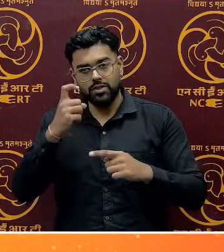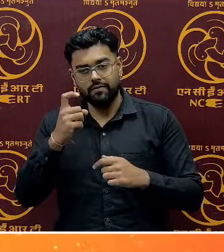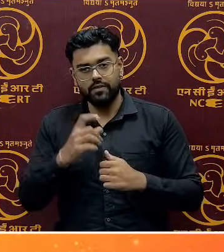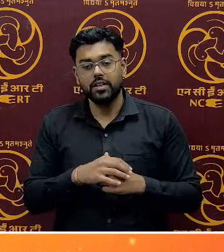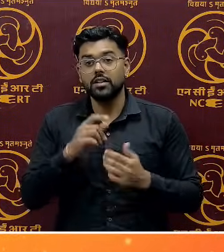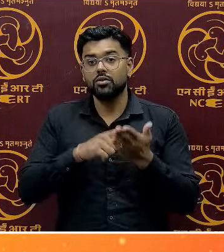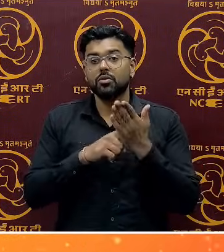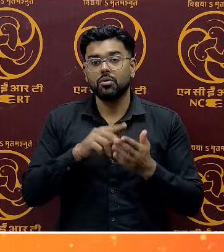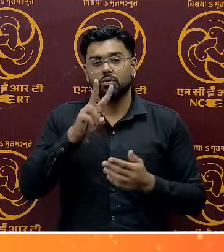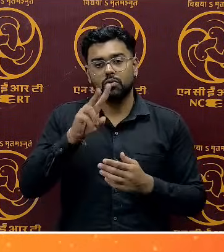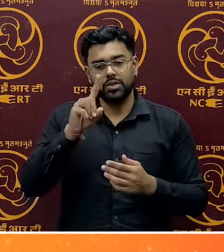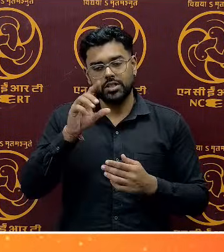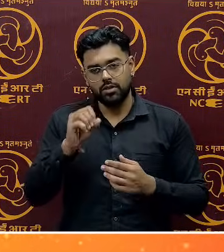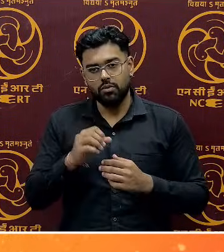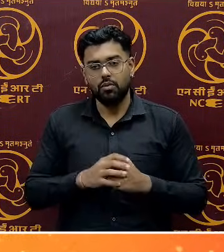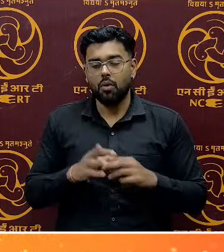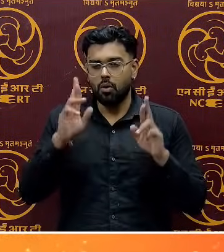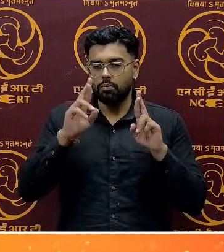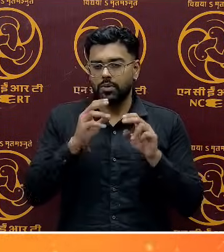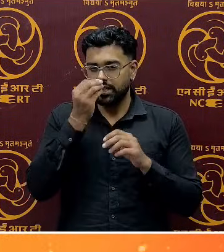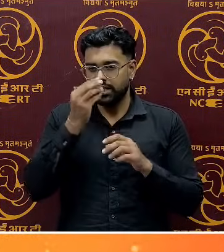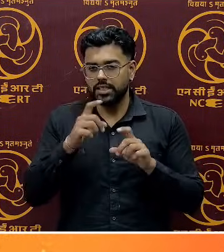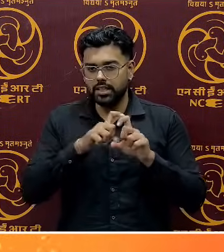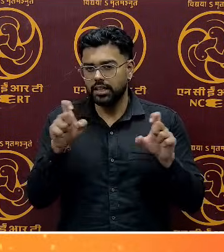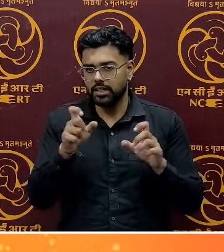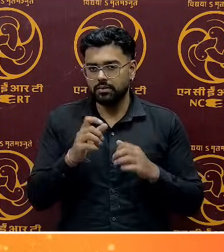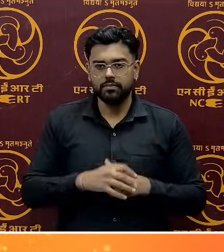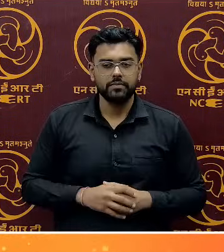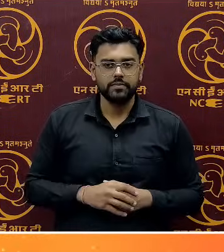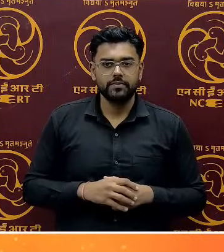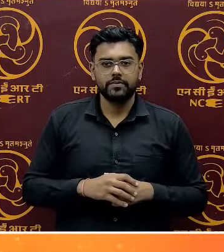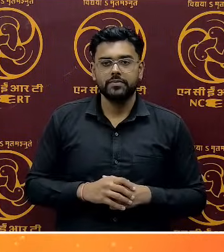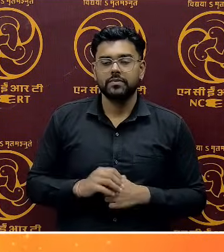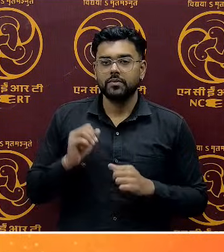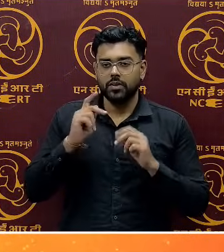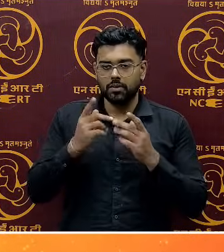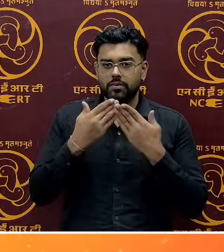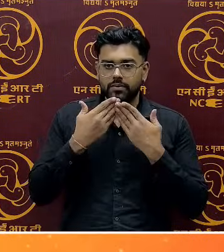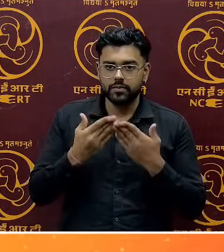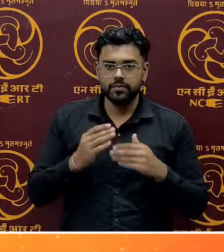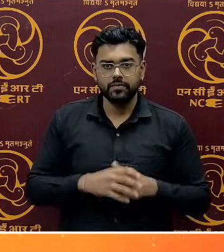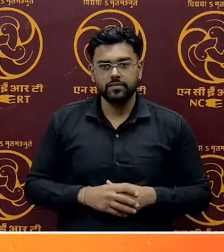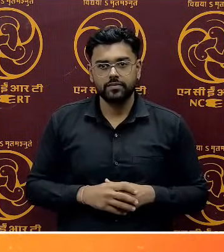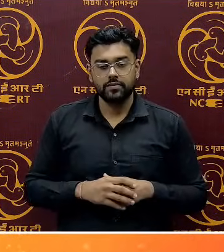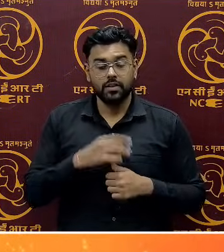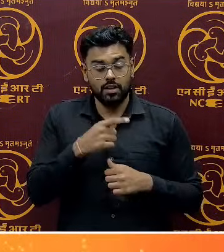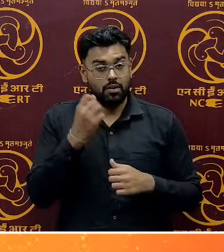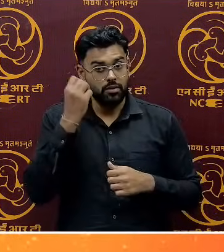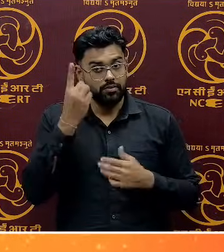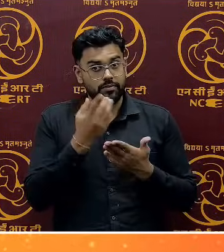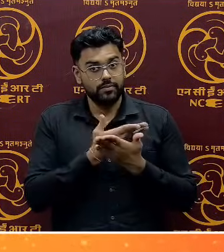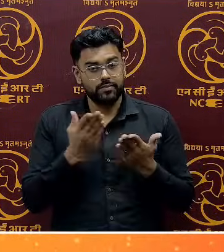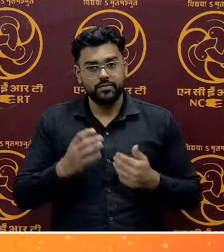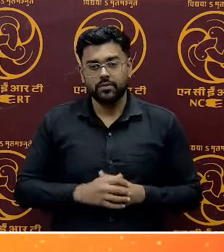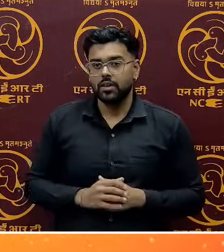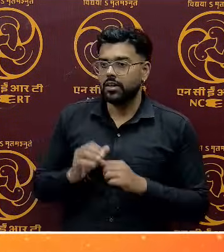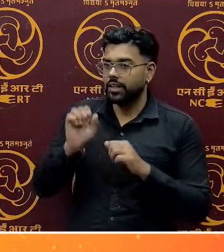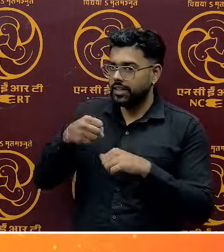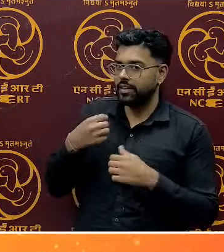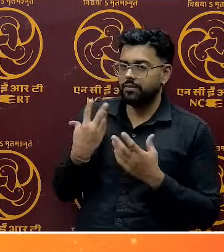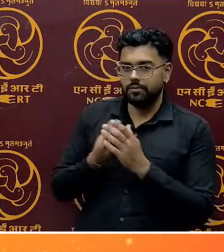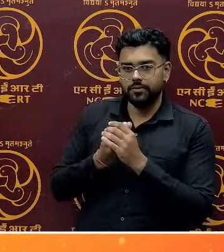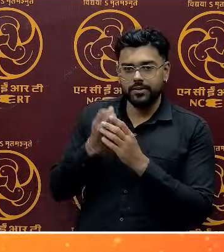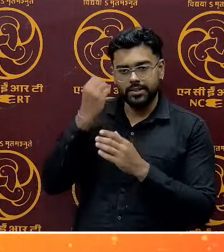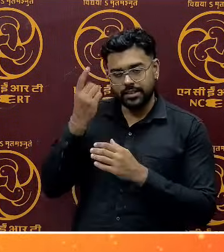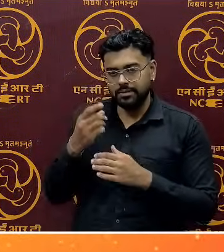210. I hope it is very easy and clear for you. Yes. Okay, thank you. I think you have understood this. Yes, we all understood